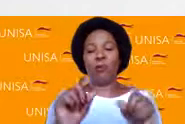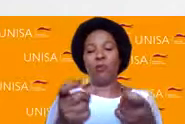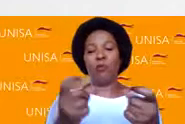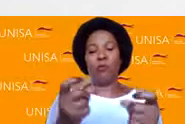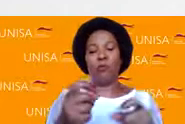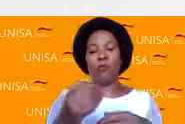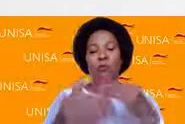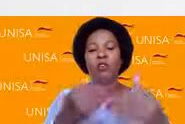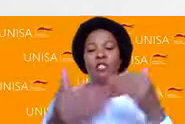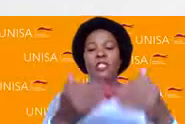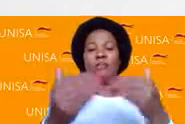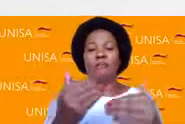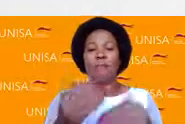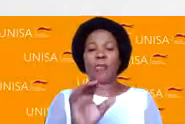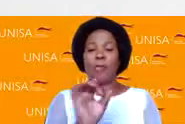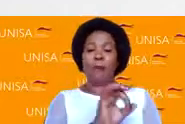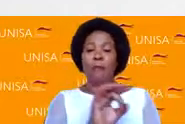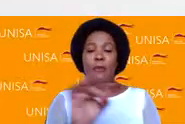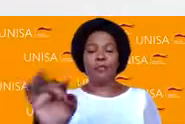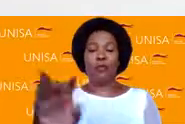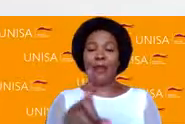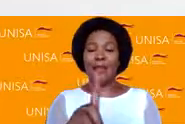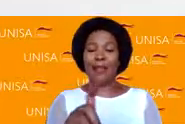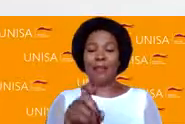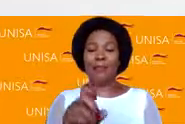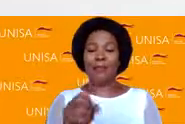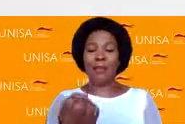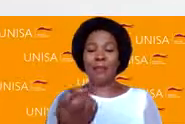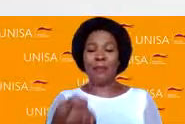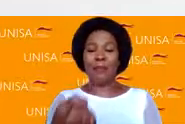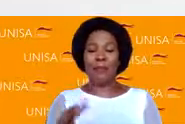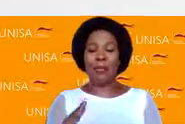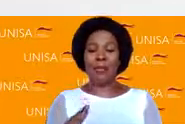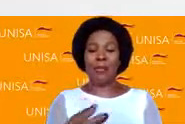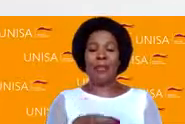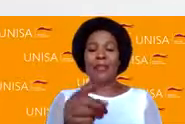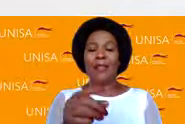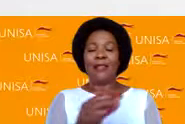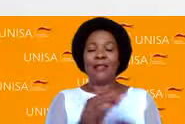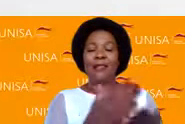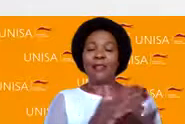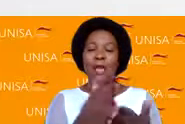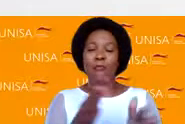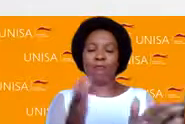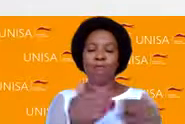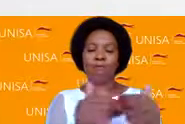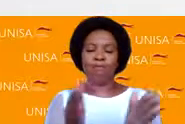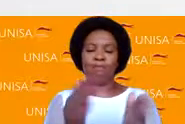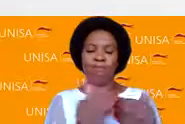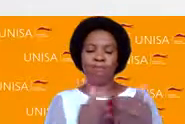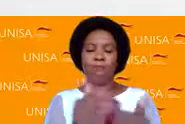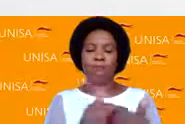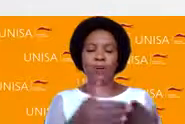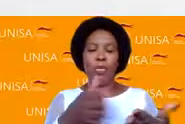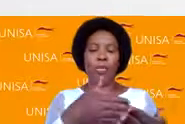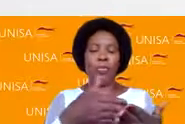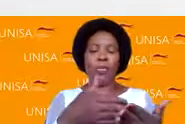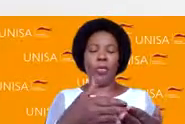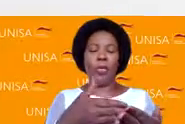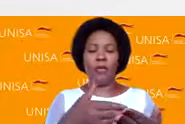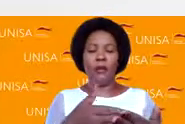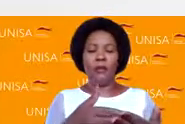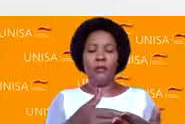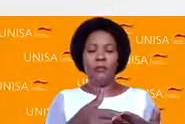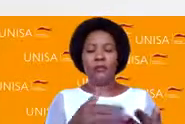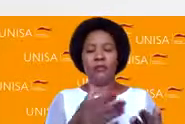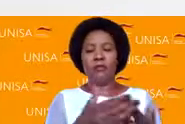where once you click submit, the fields are left empty. And there's only a little green